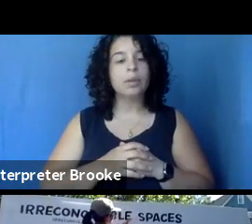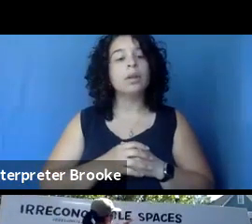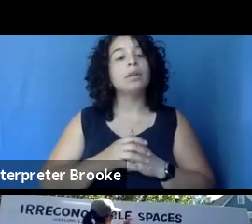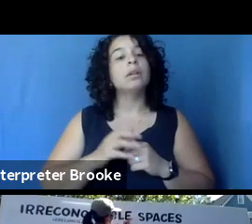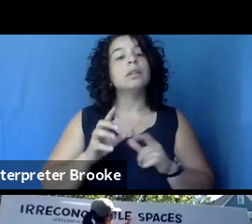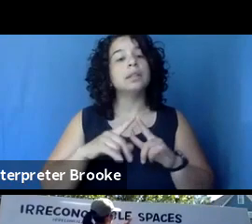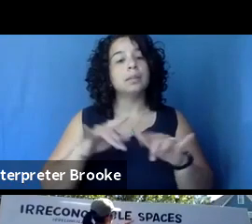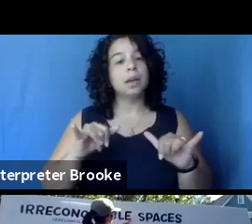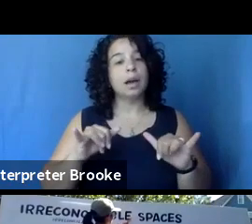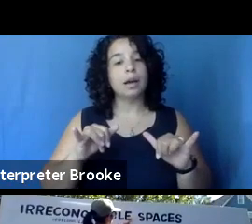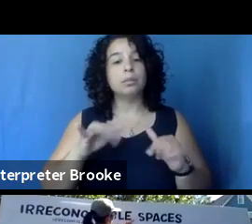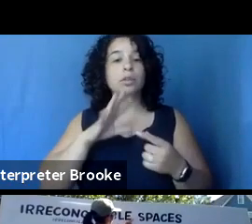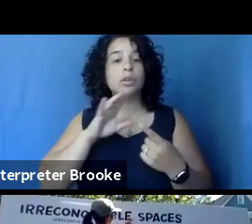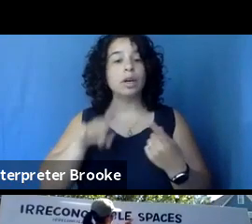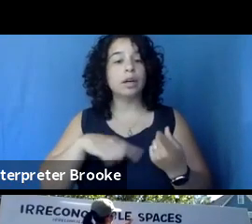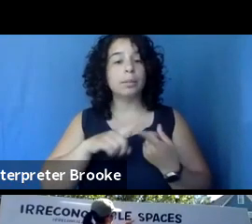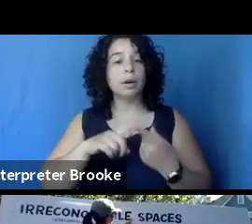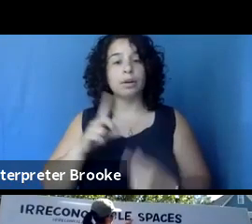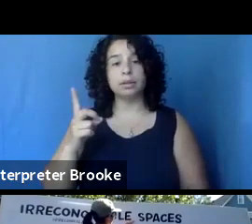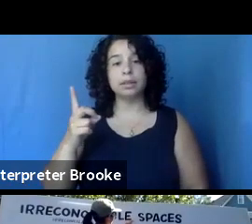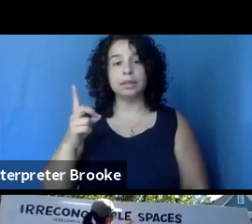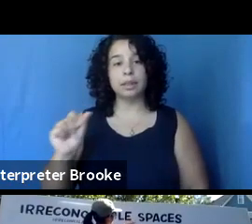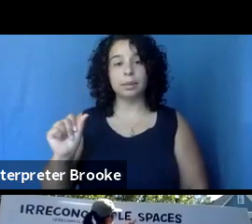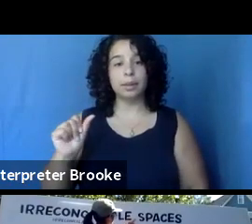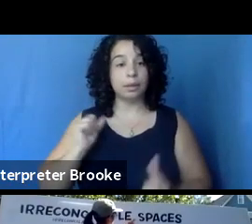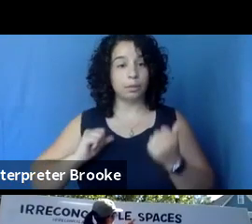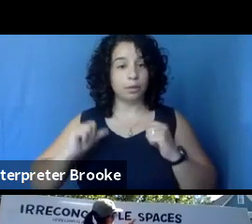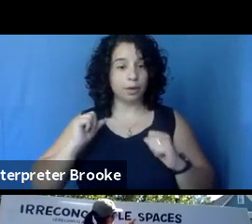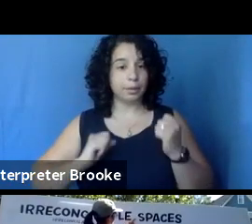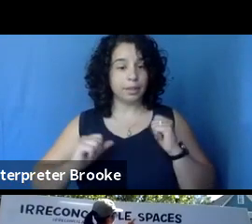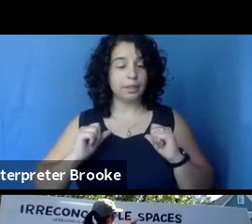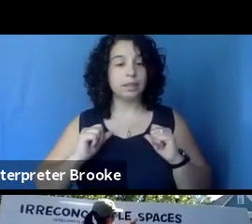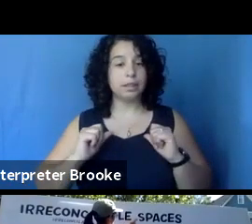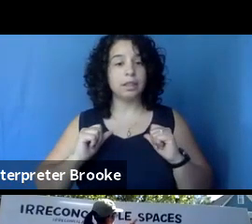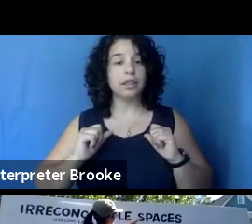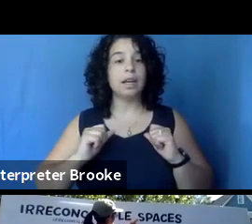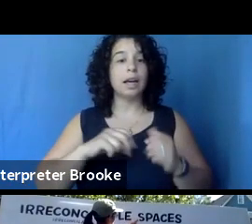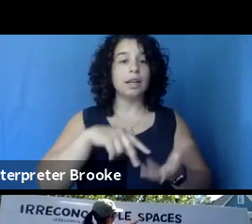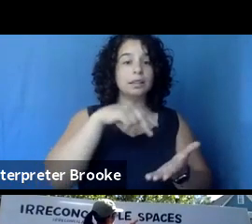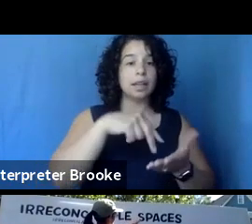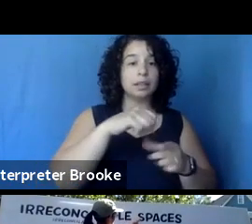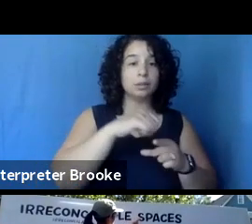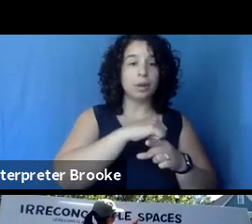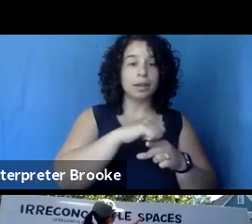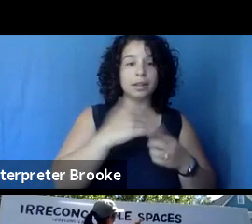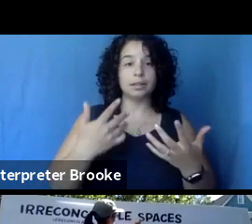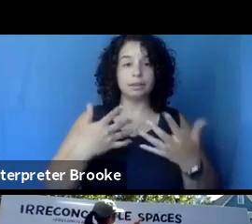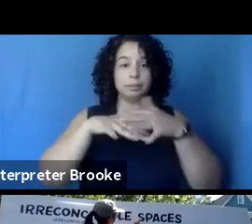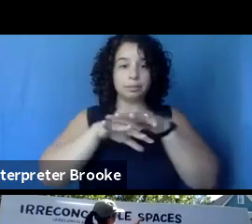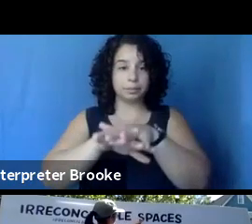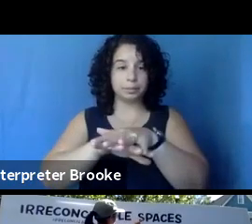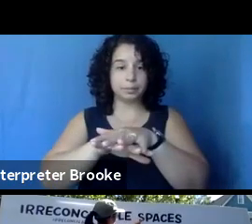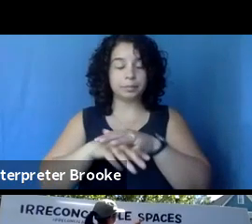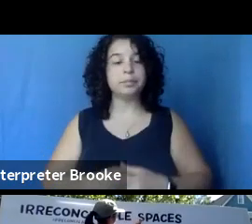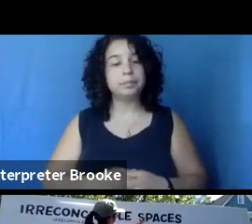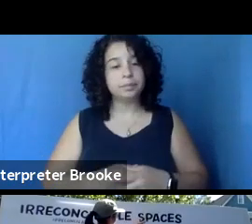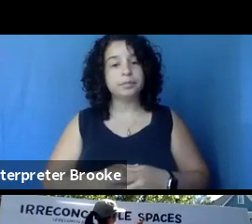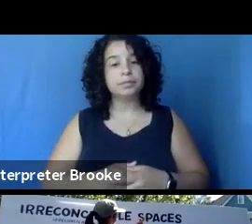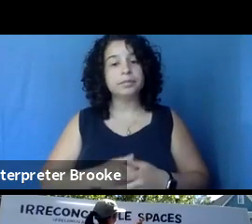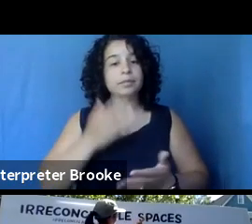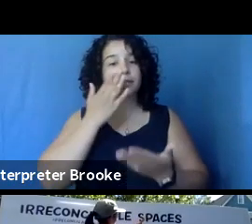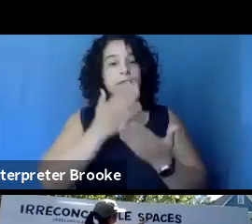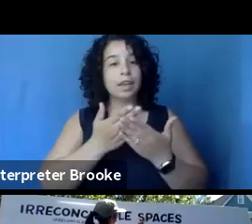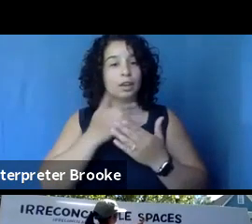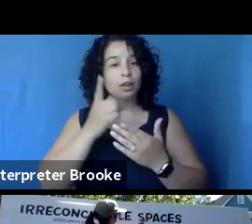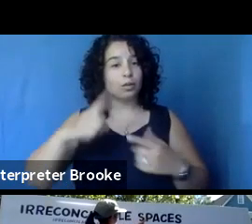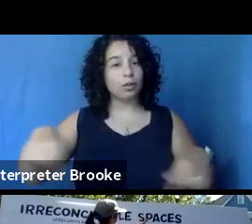to disability performance and integrated dance practice. And thank you for all sharing